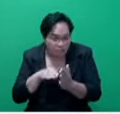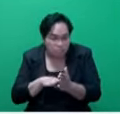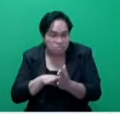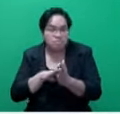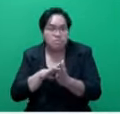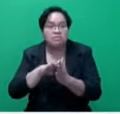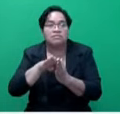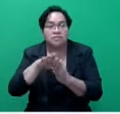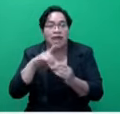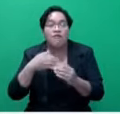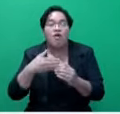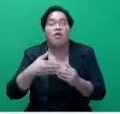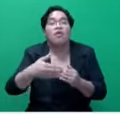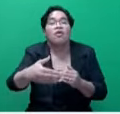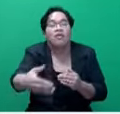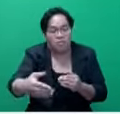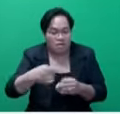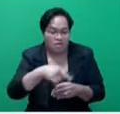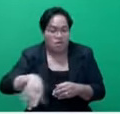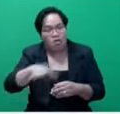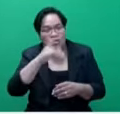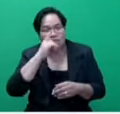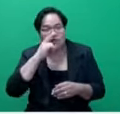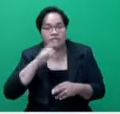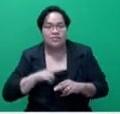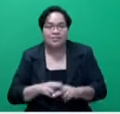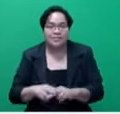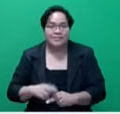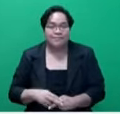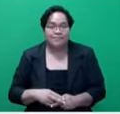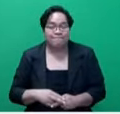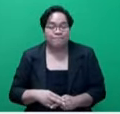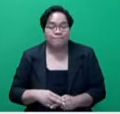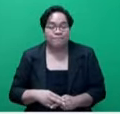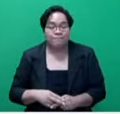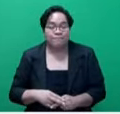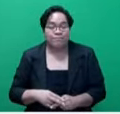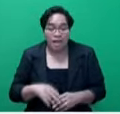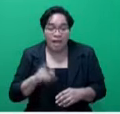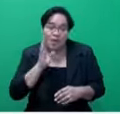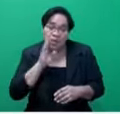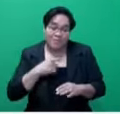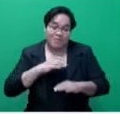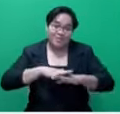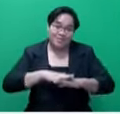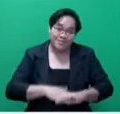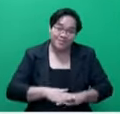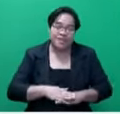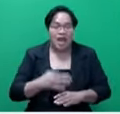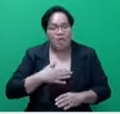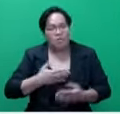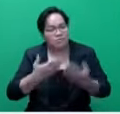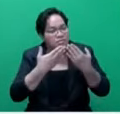long-term well-being of all Fijians. Mr. Speaker, sir, before I take my seat, I wish